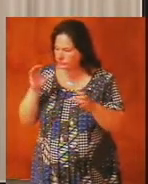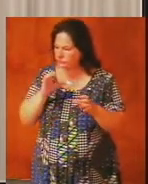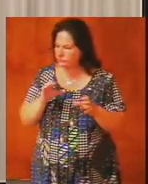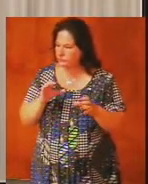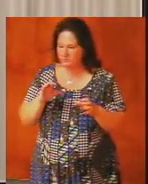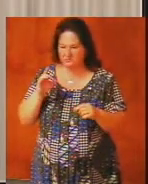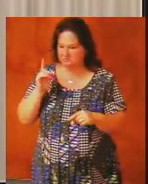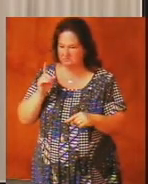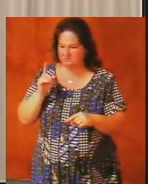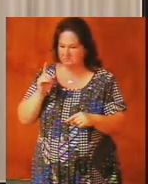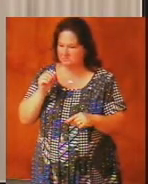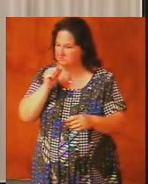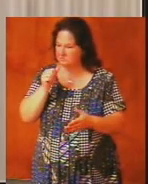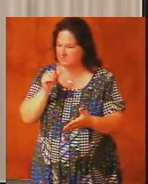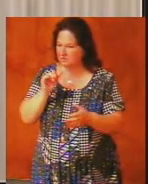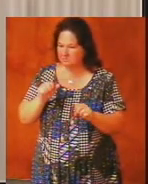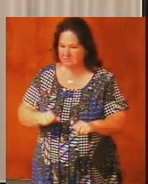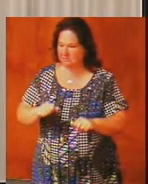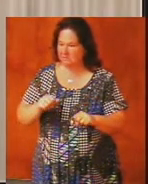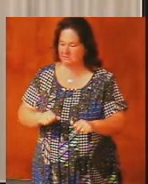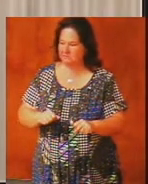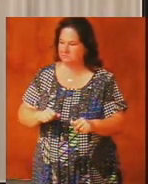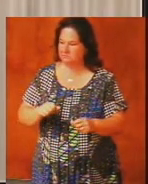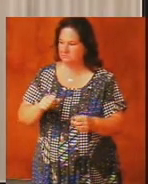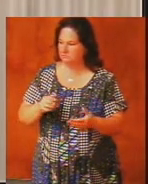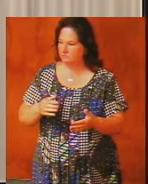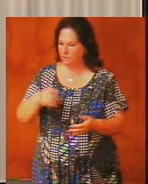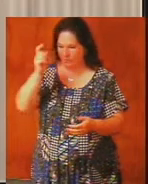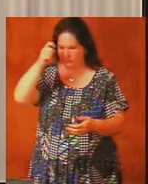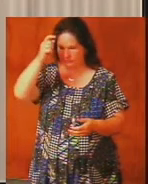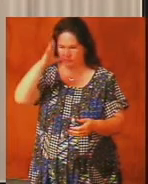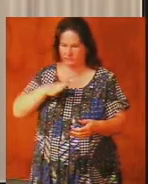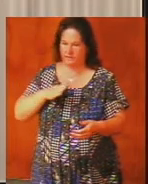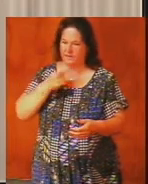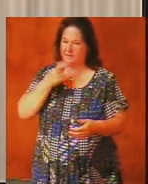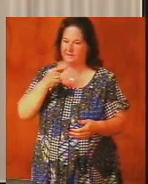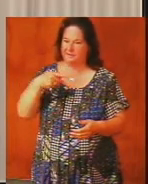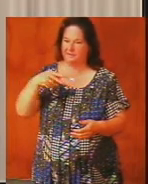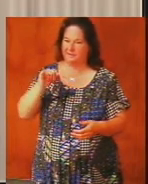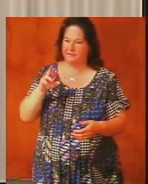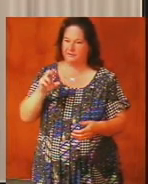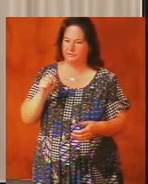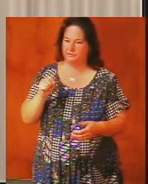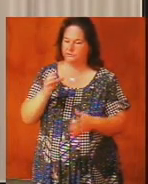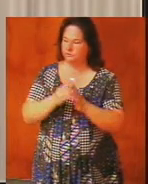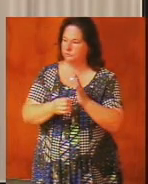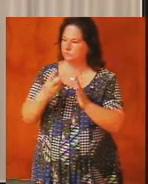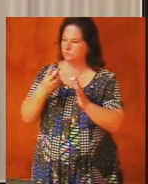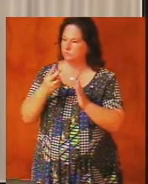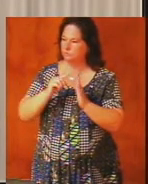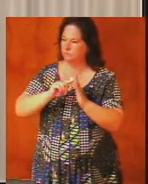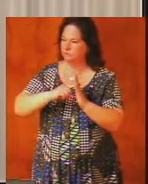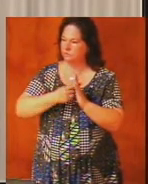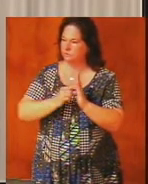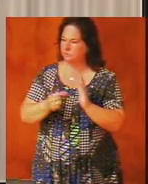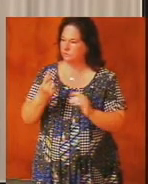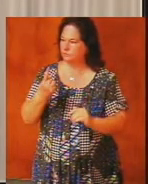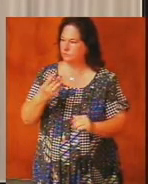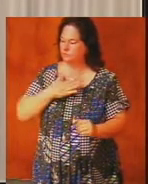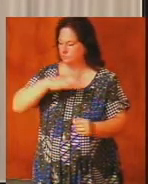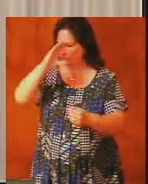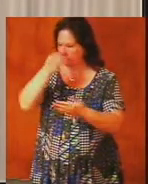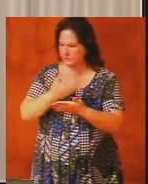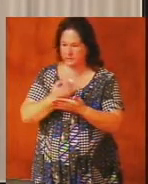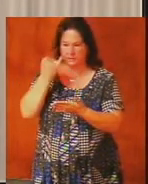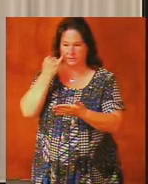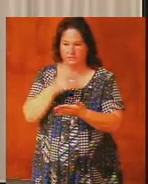It just can't be done. The wise man says in Proverbs chapter 2, beginning in verse 1, "My son, if